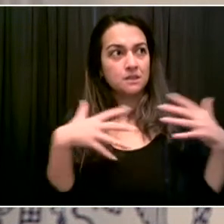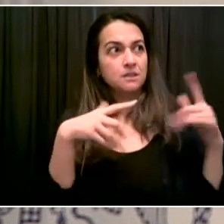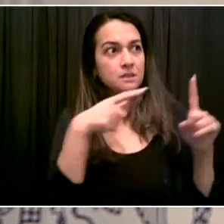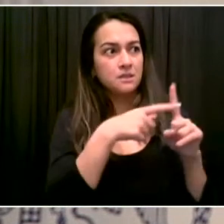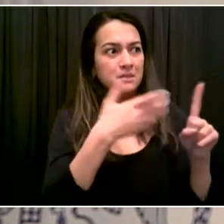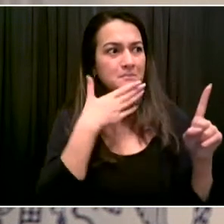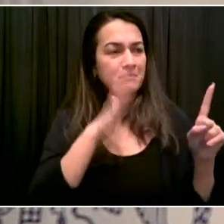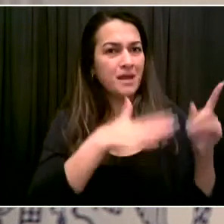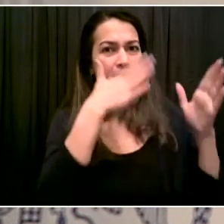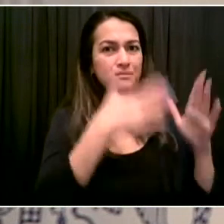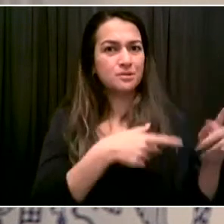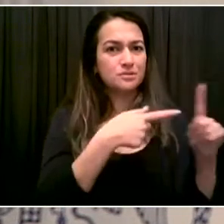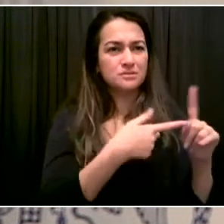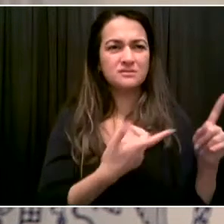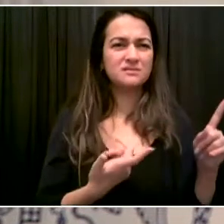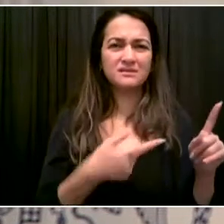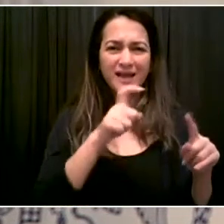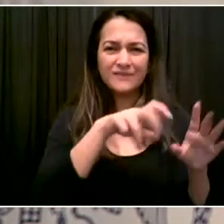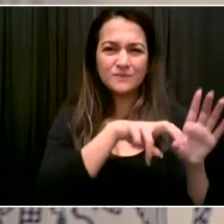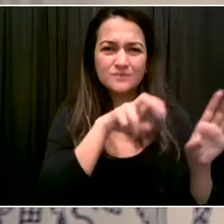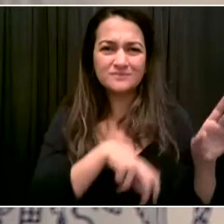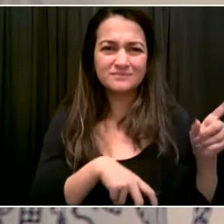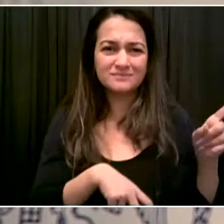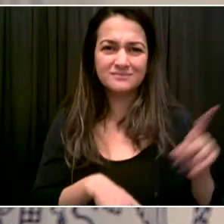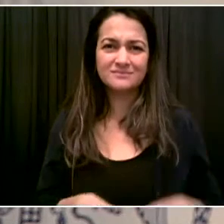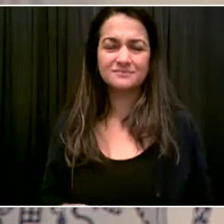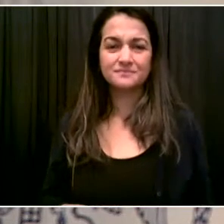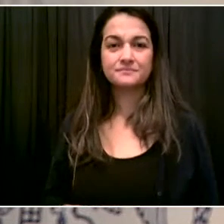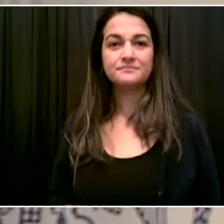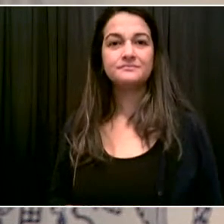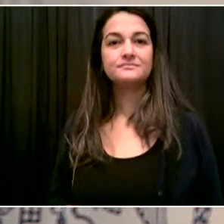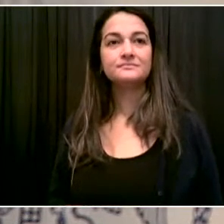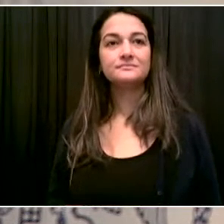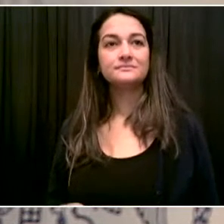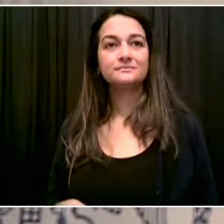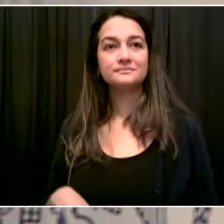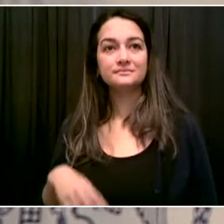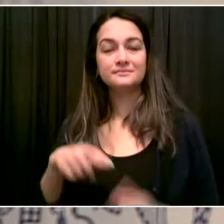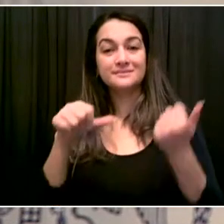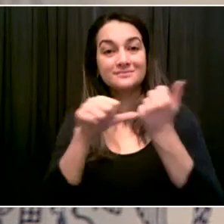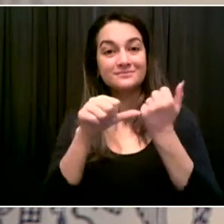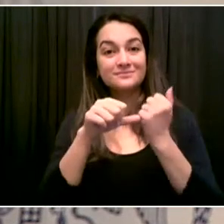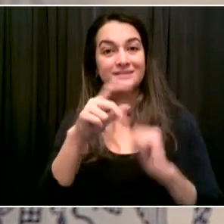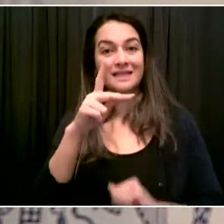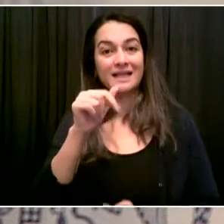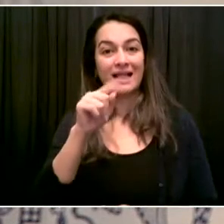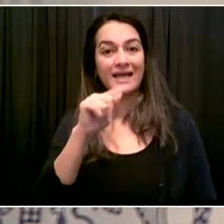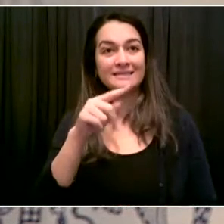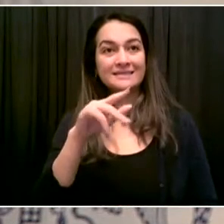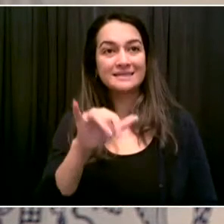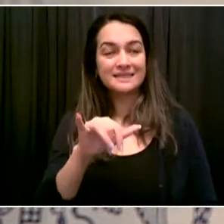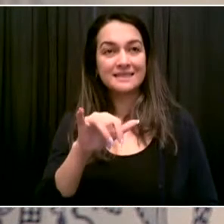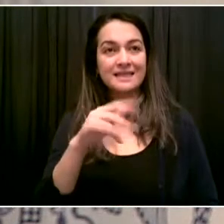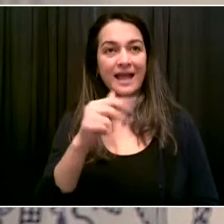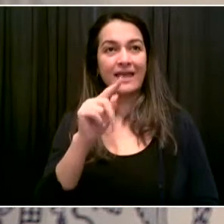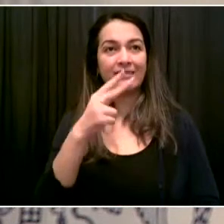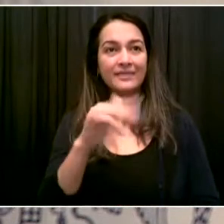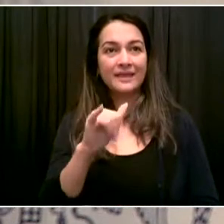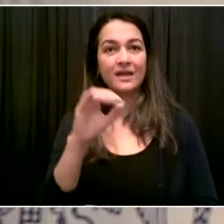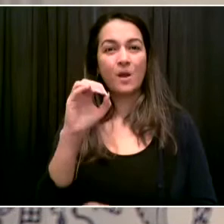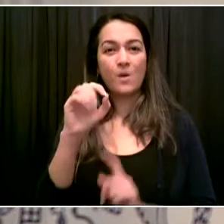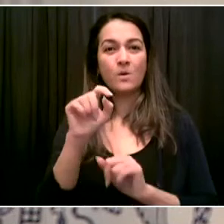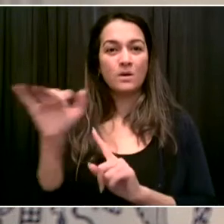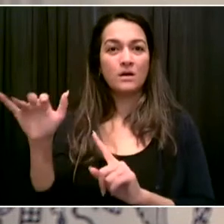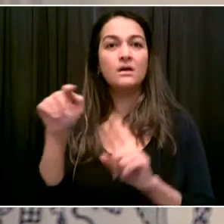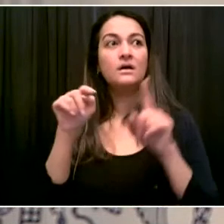becomes governor, she'll be an honest broker. We'll be able to work together and get to work addressing issues that we need